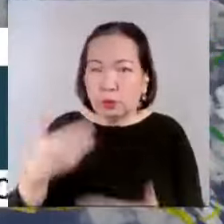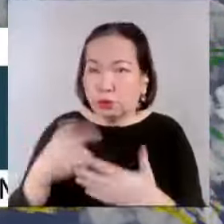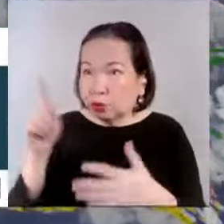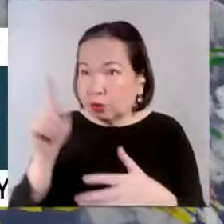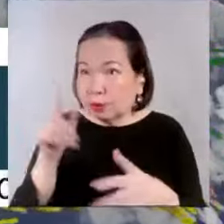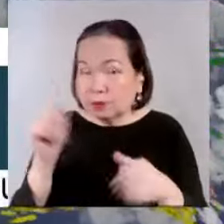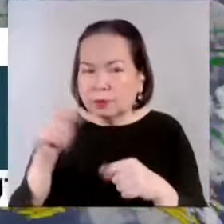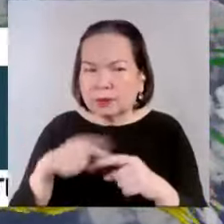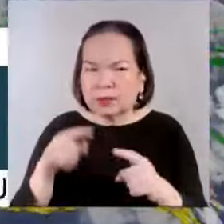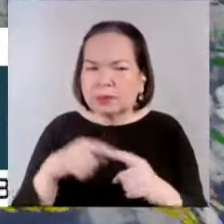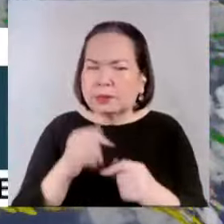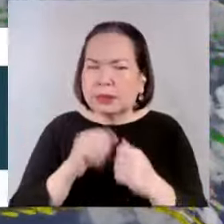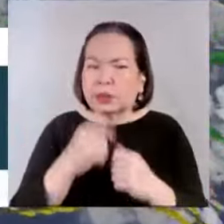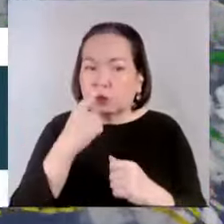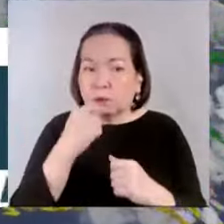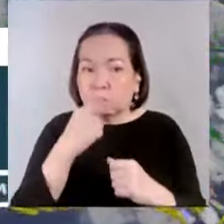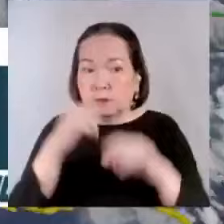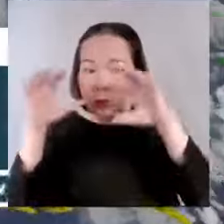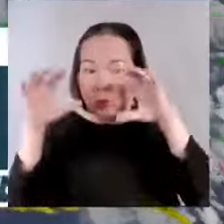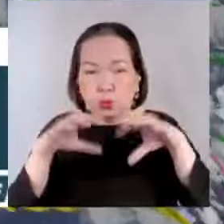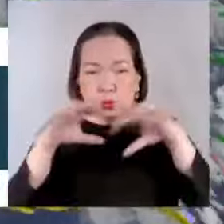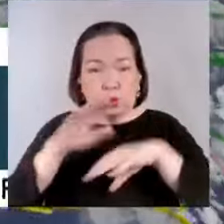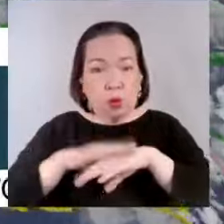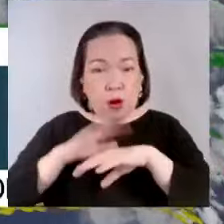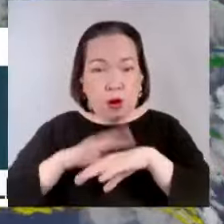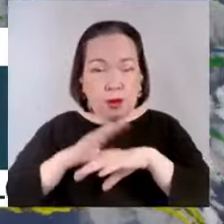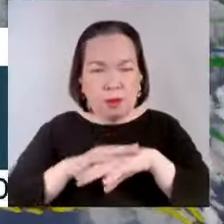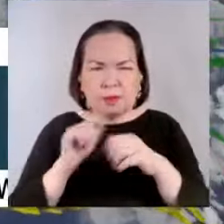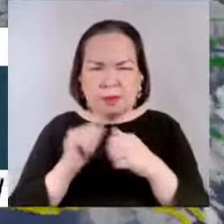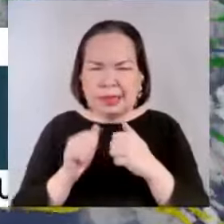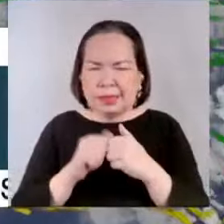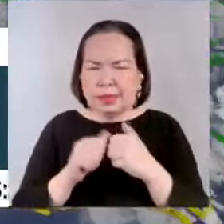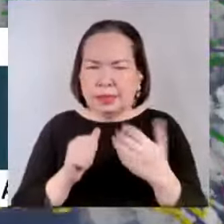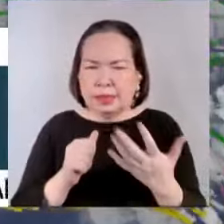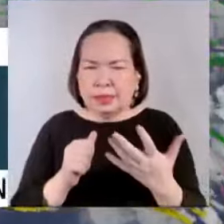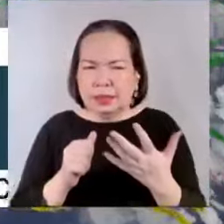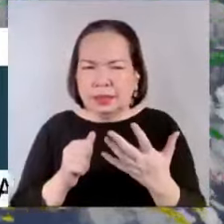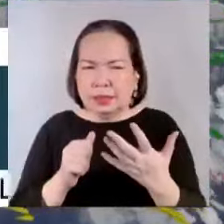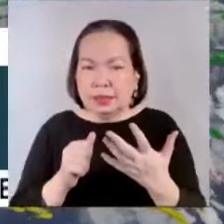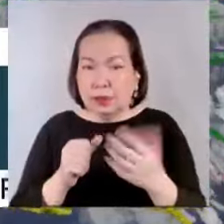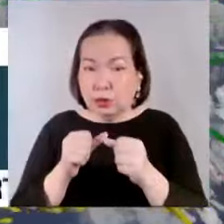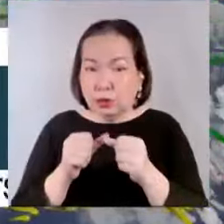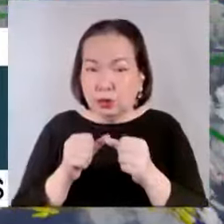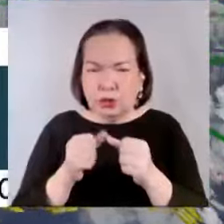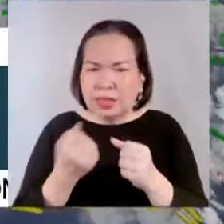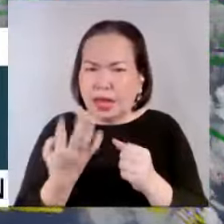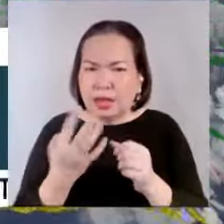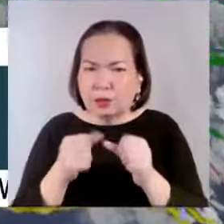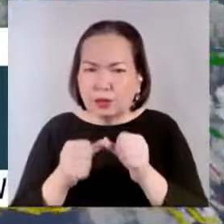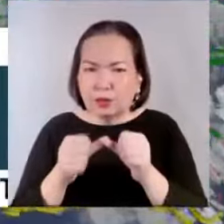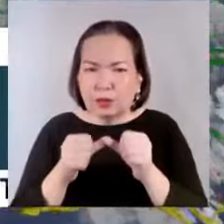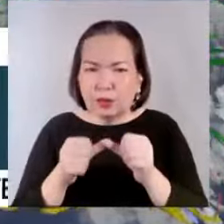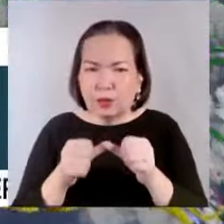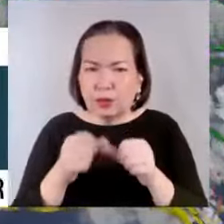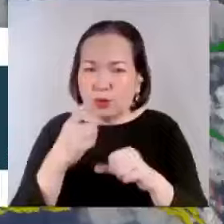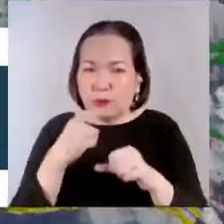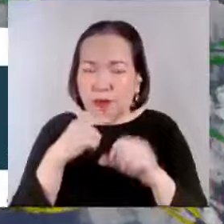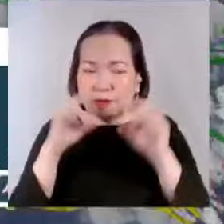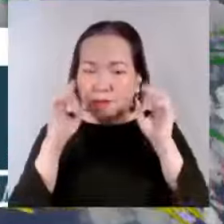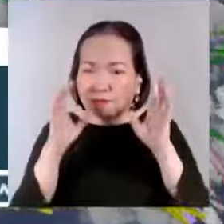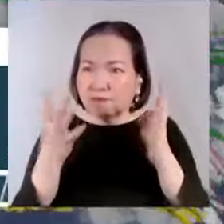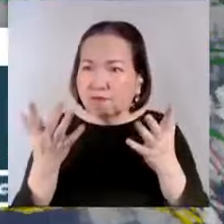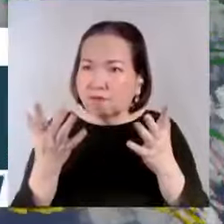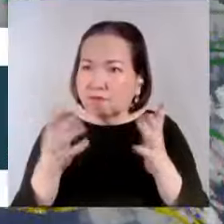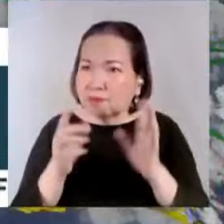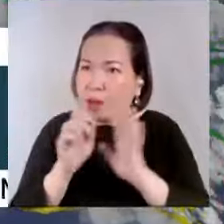red rainfall warning, that's going to be in effect for the next how many hours, Veronica? So